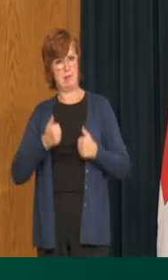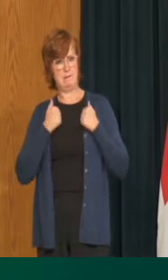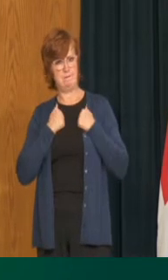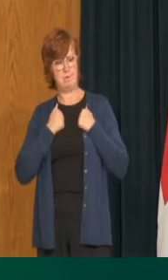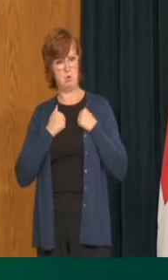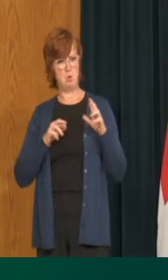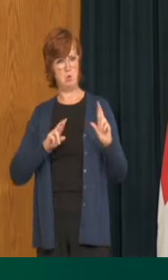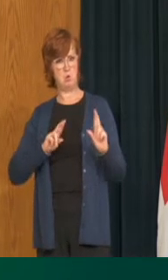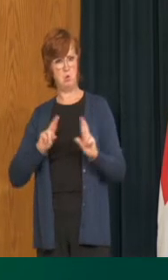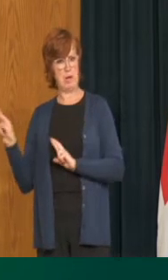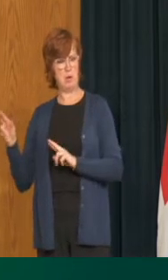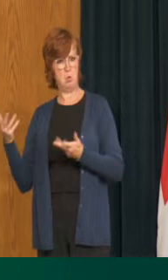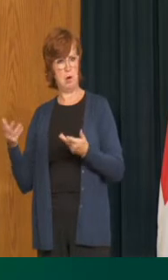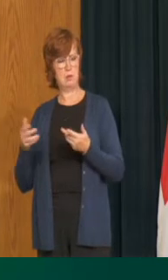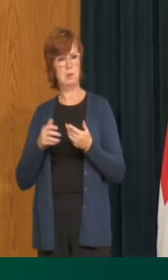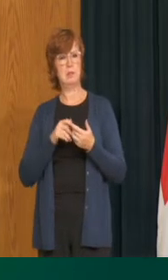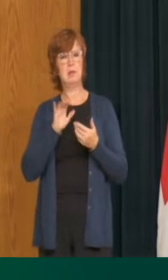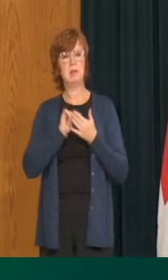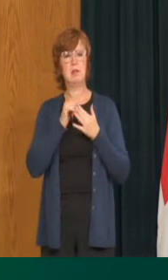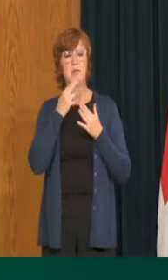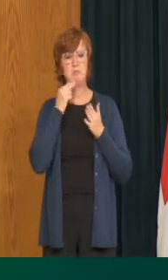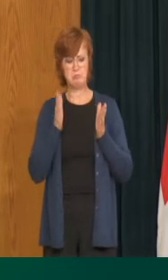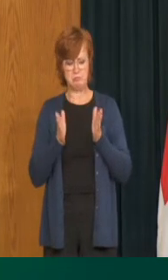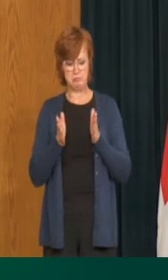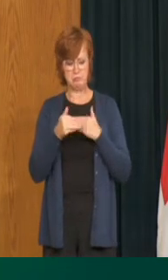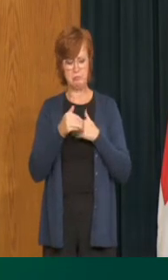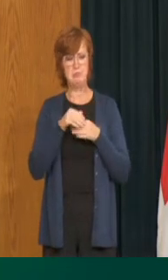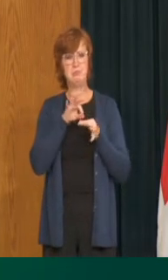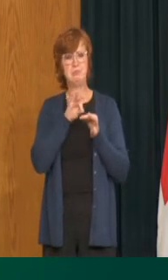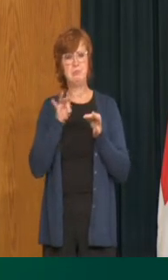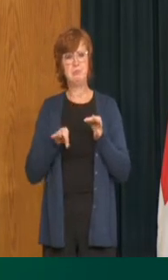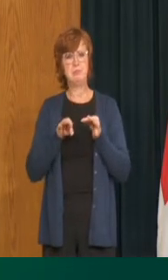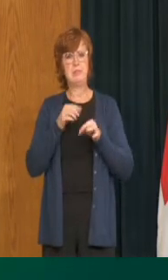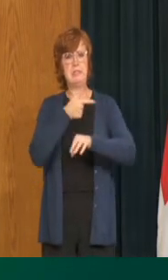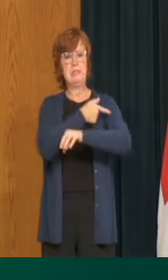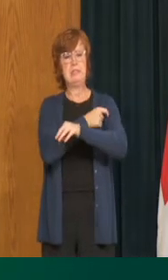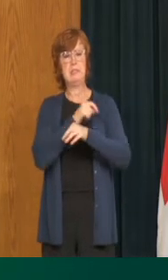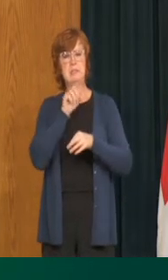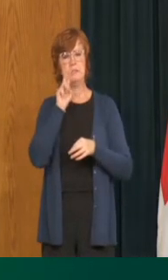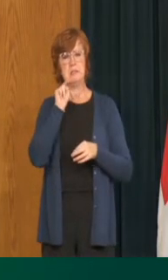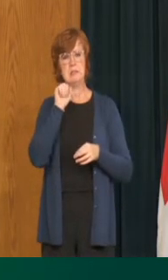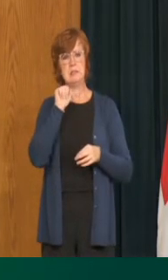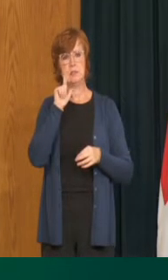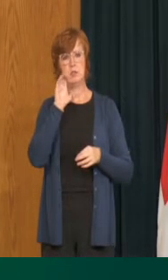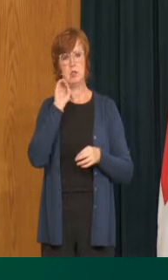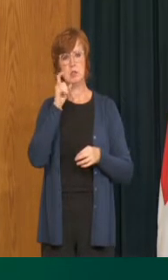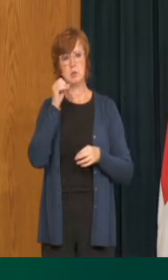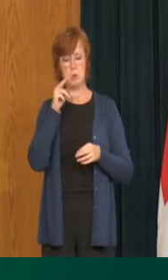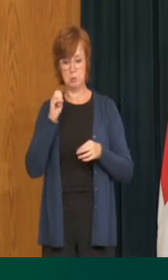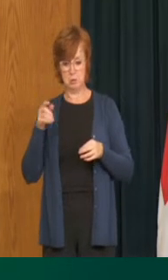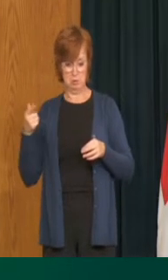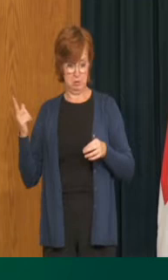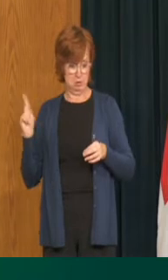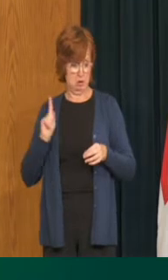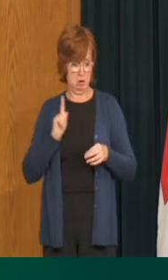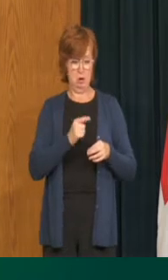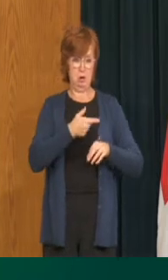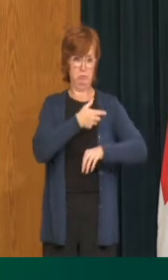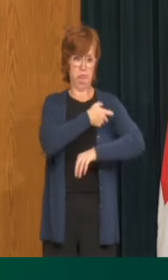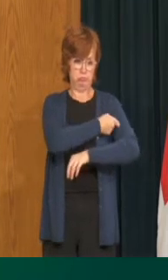readily. And I'm thinking of the naloxone kits that we have provided to many in our communities that are